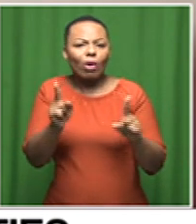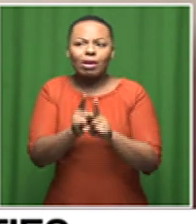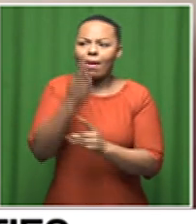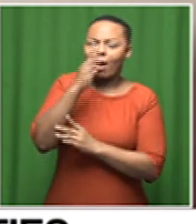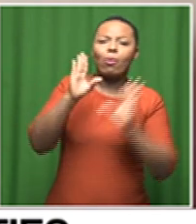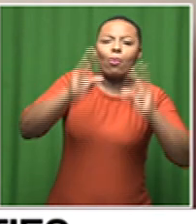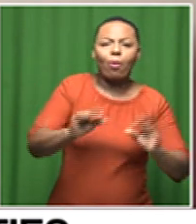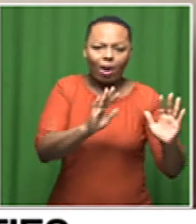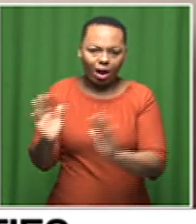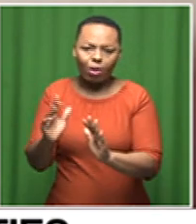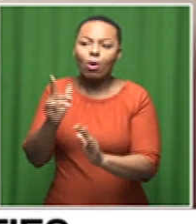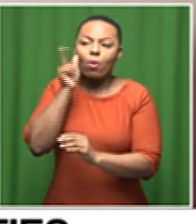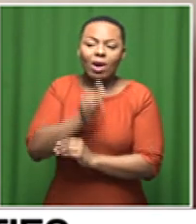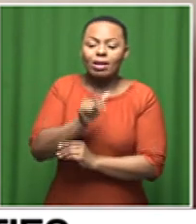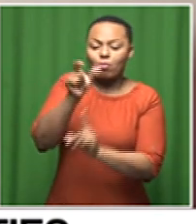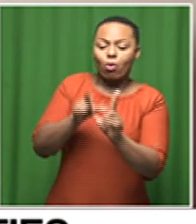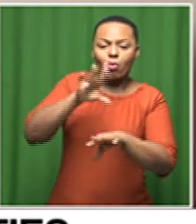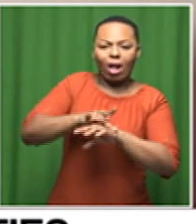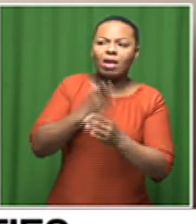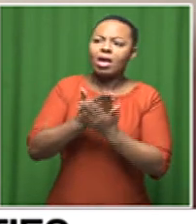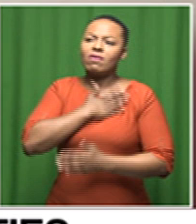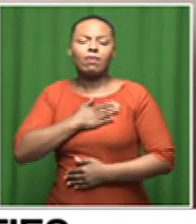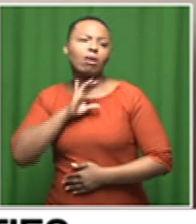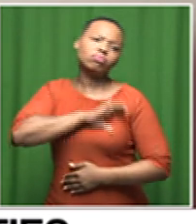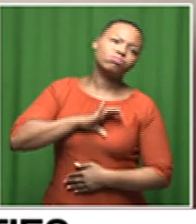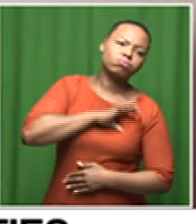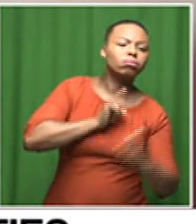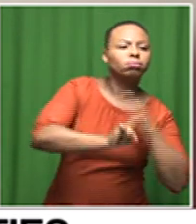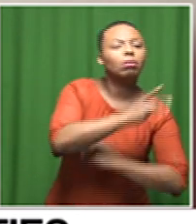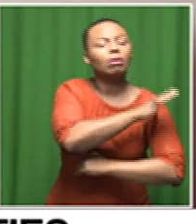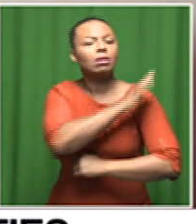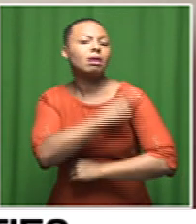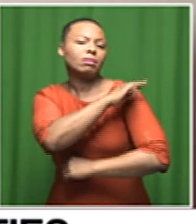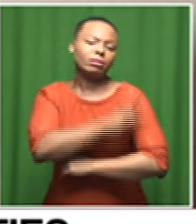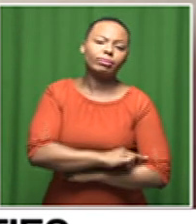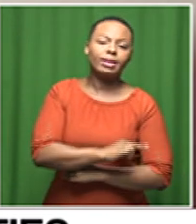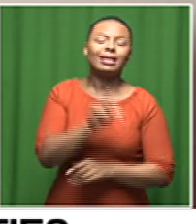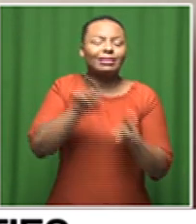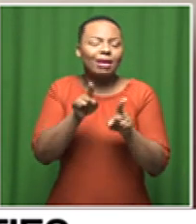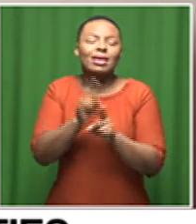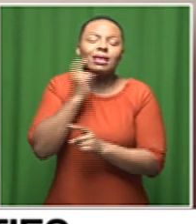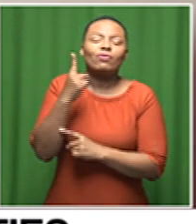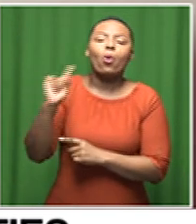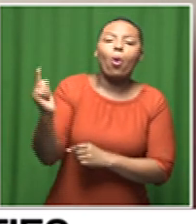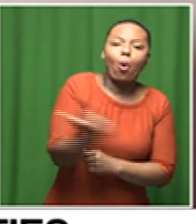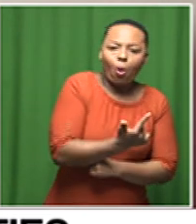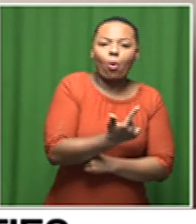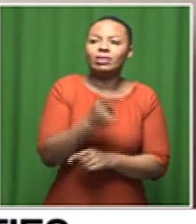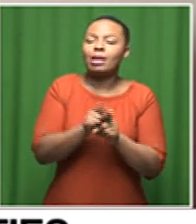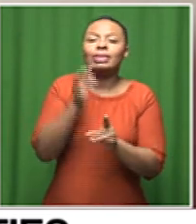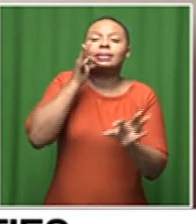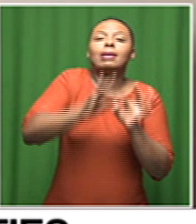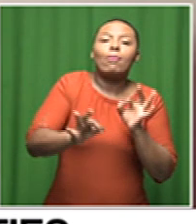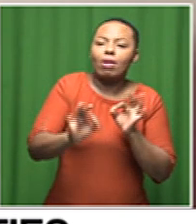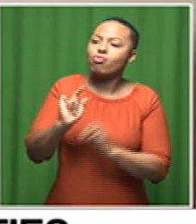to go to the local clinic so that the process can go easily and it make easily for everyone, and everyone's job